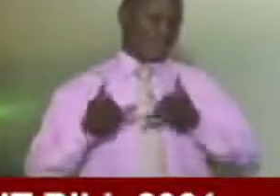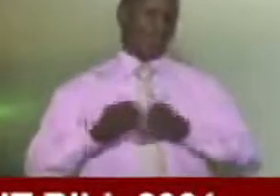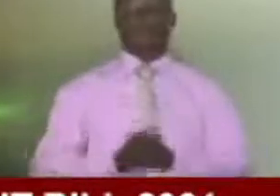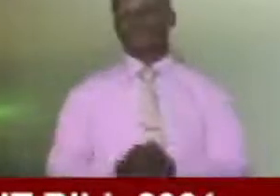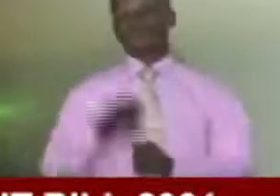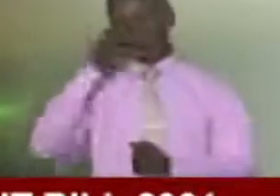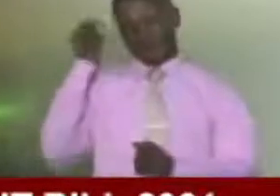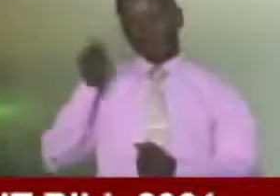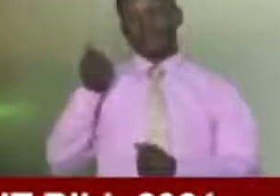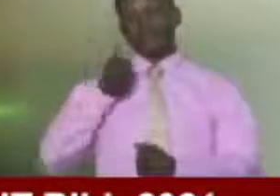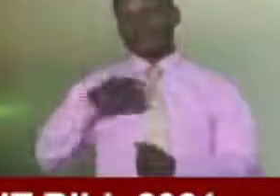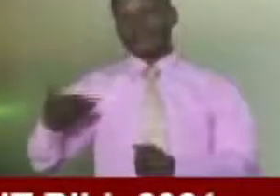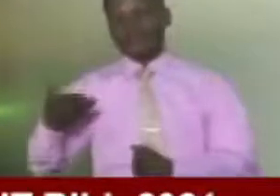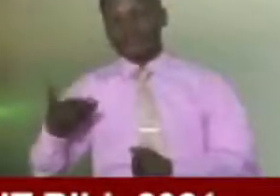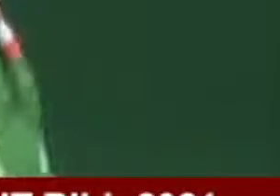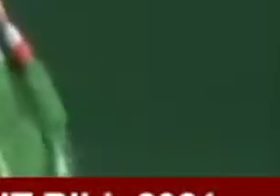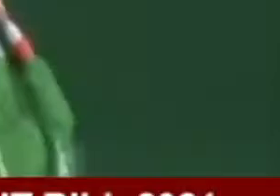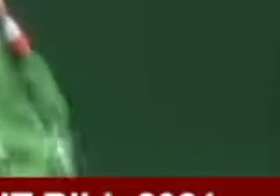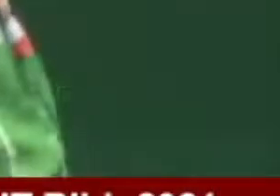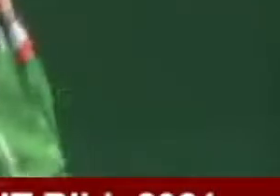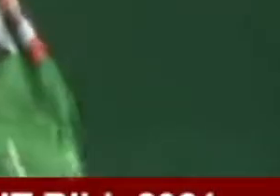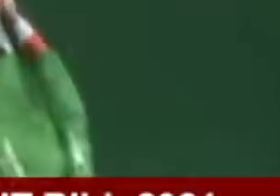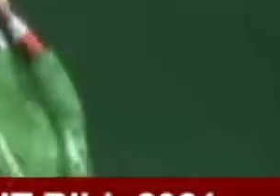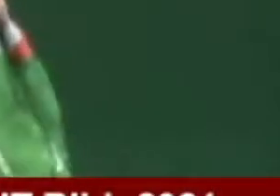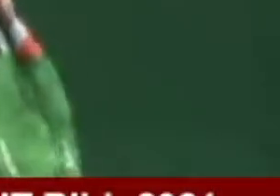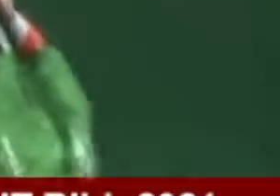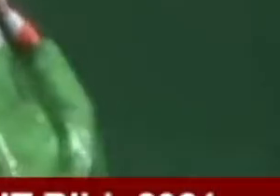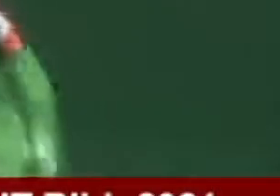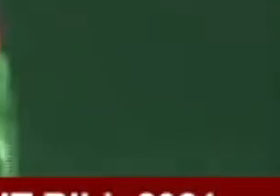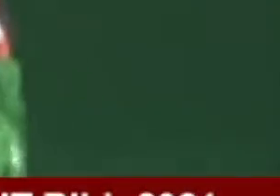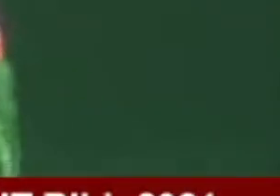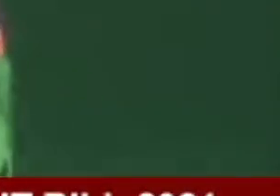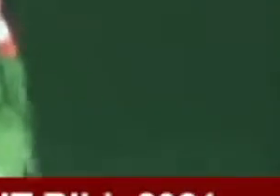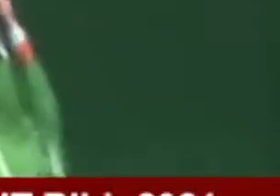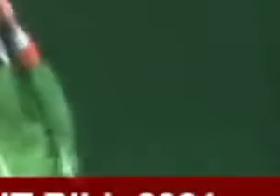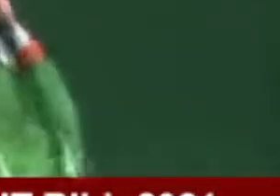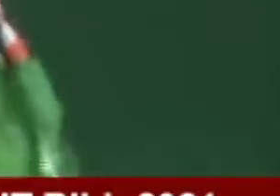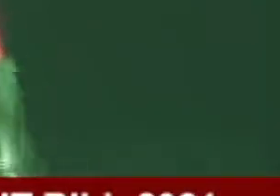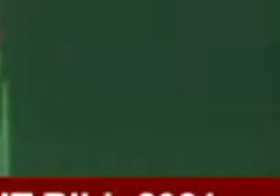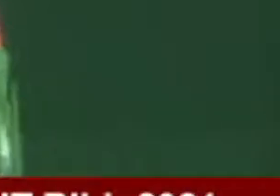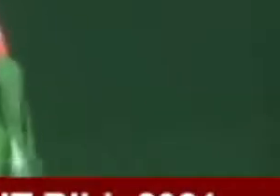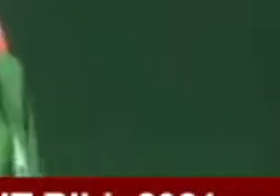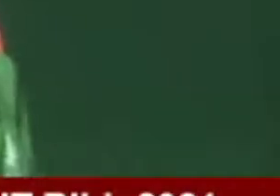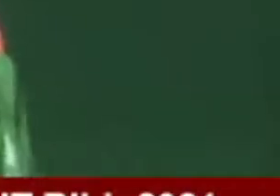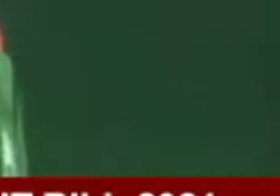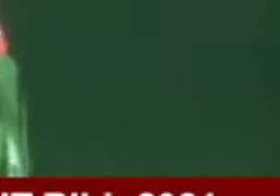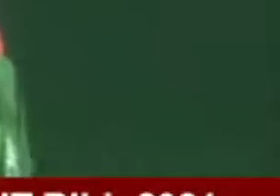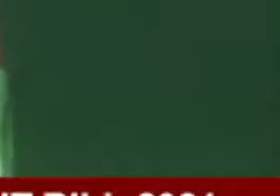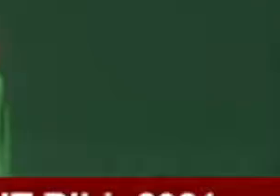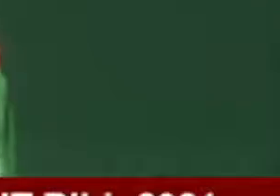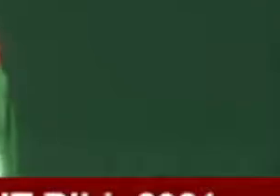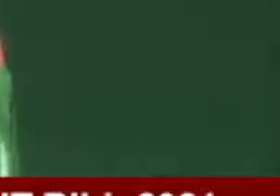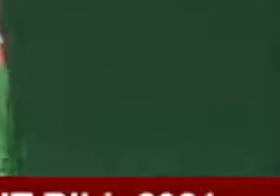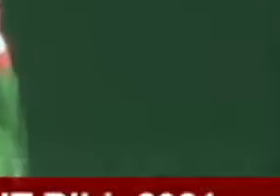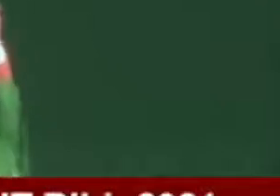the day is almost over, so barely 398 days to the elections. So we are running out of time. We need this bill passed, but beyond that, we also need the